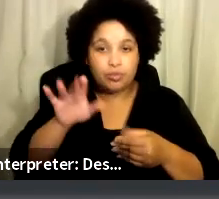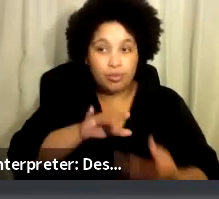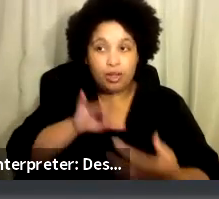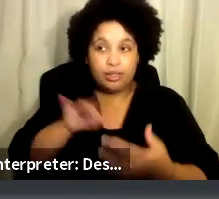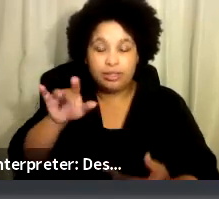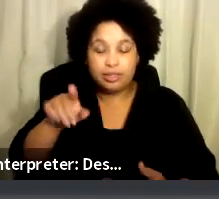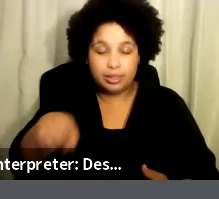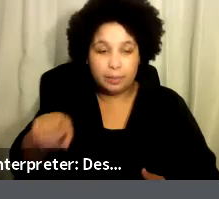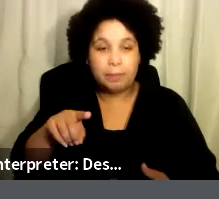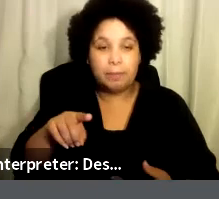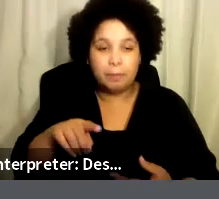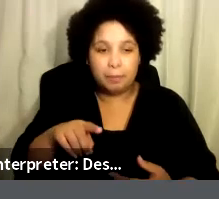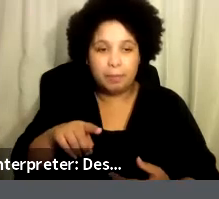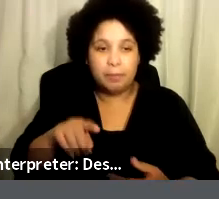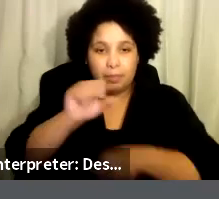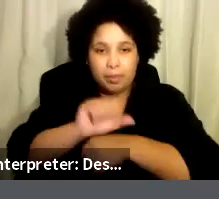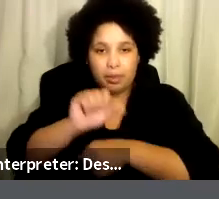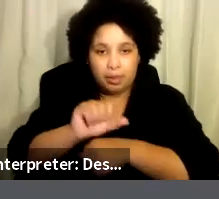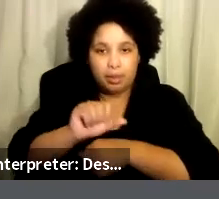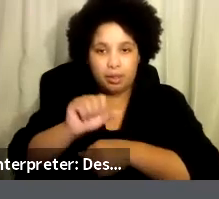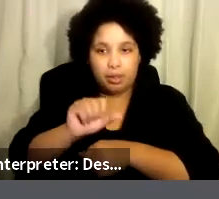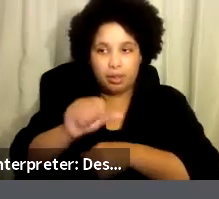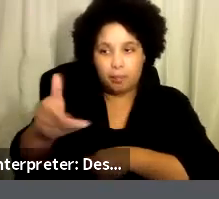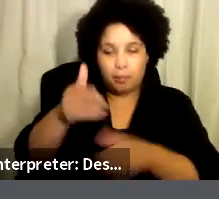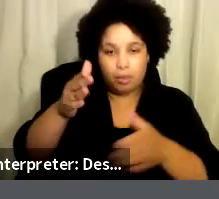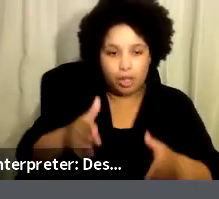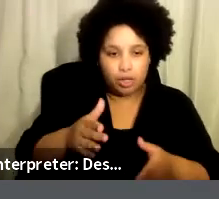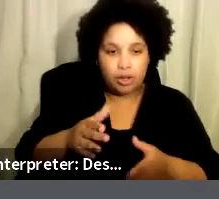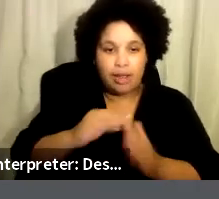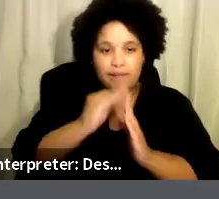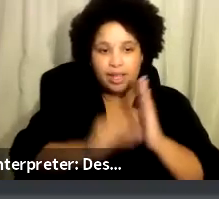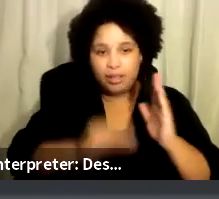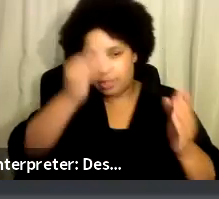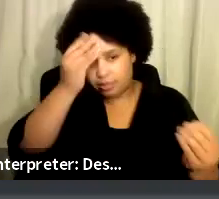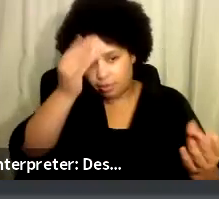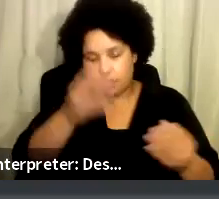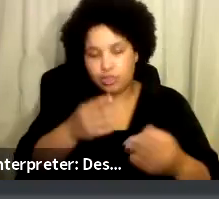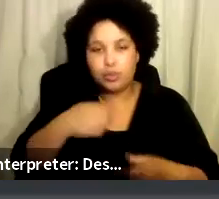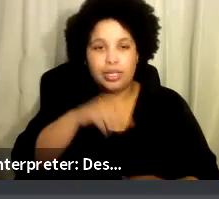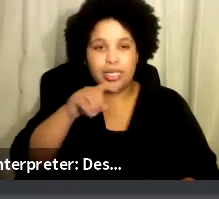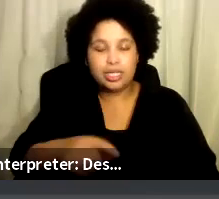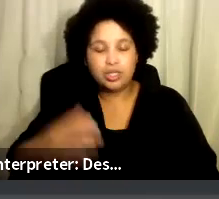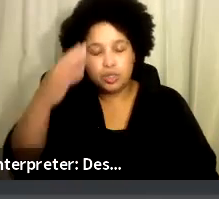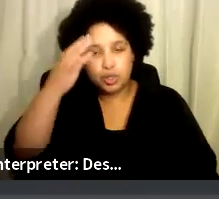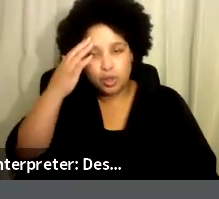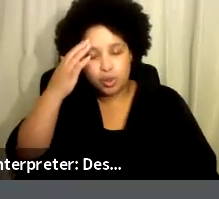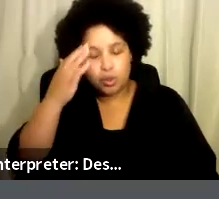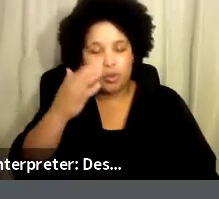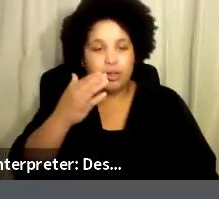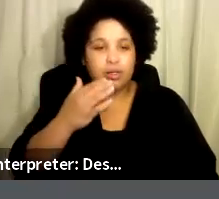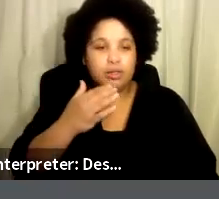contact the employer and complete this information. Basically, we need to know